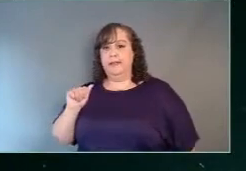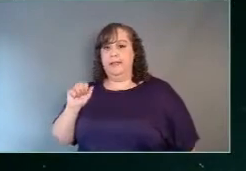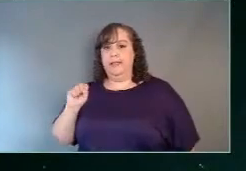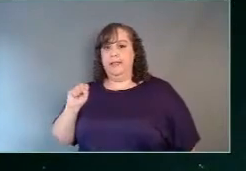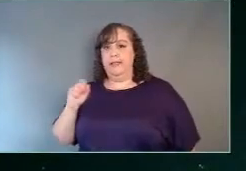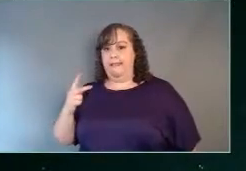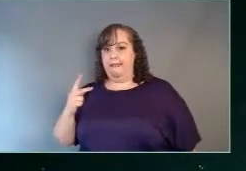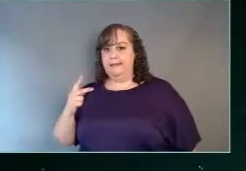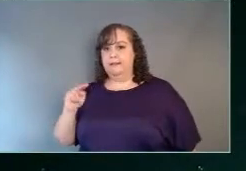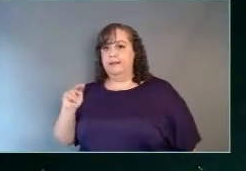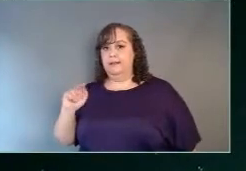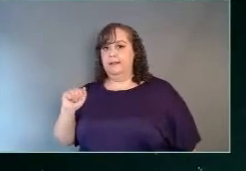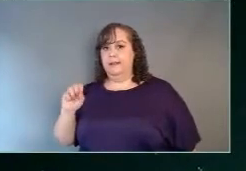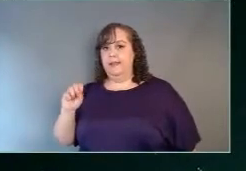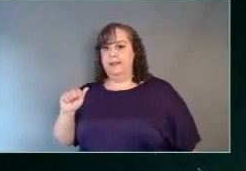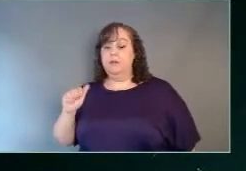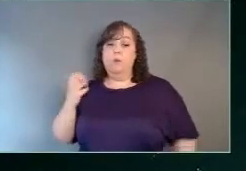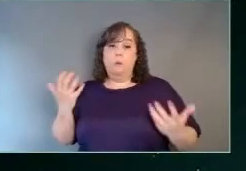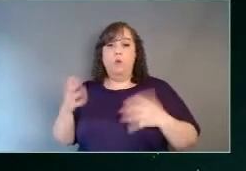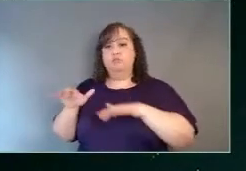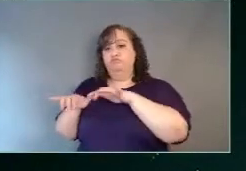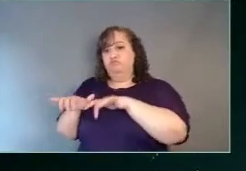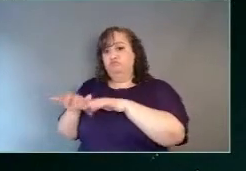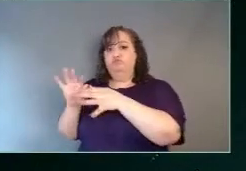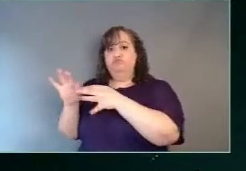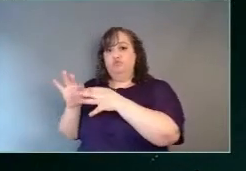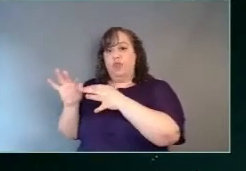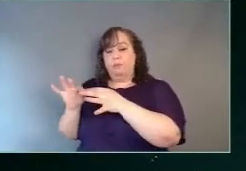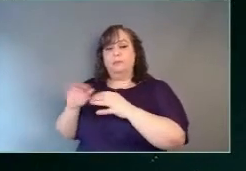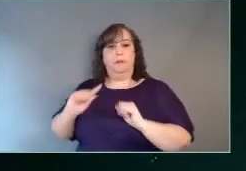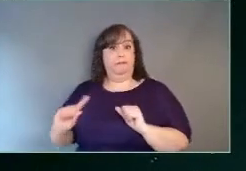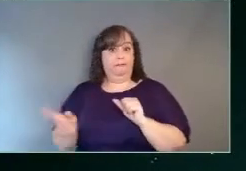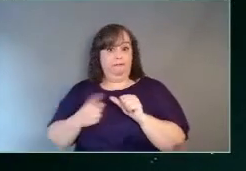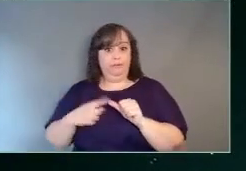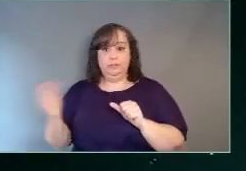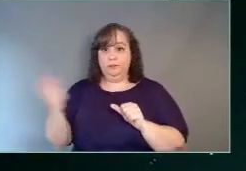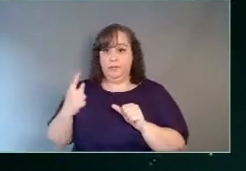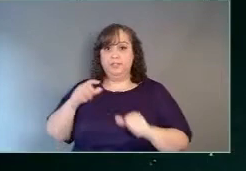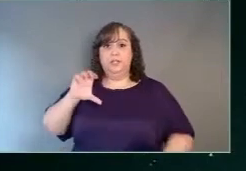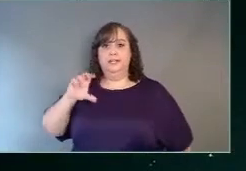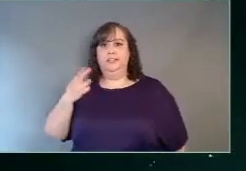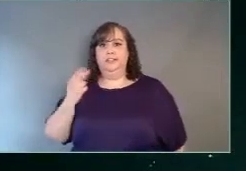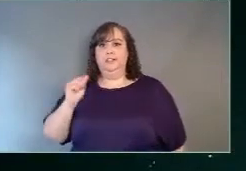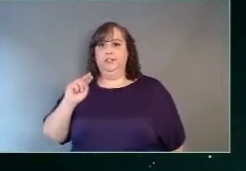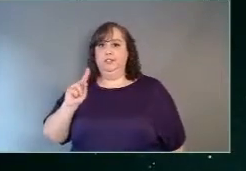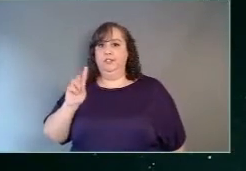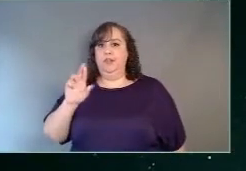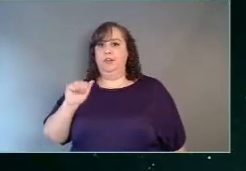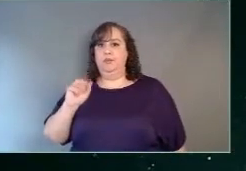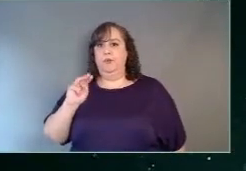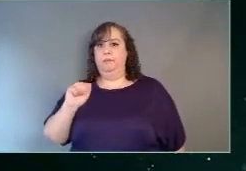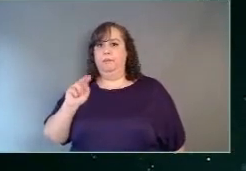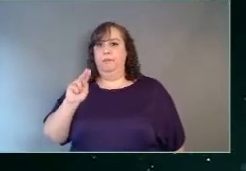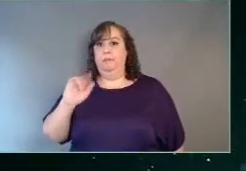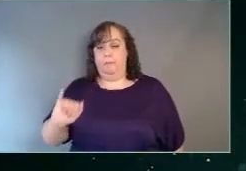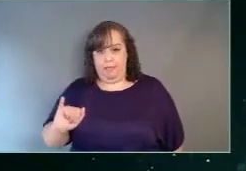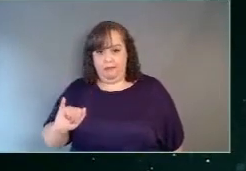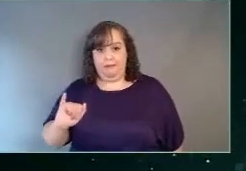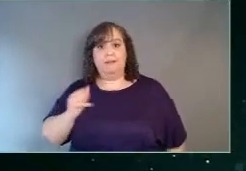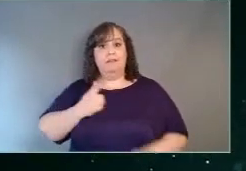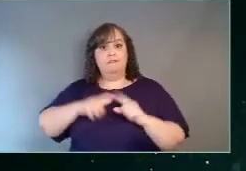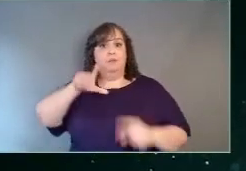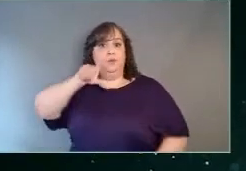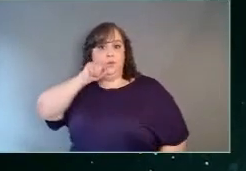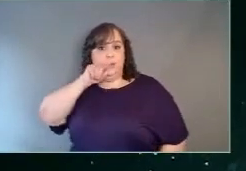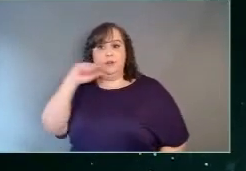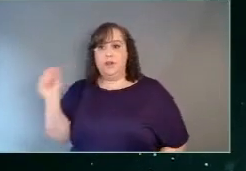Shanja Mani on Twitter, and they ask, why do asteroids float in space? Tarek, would you like to